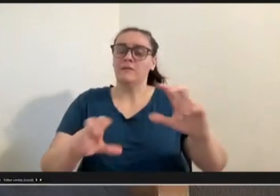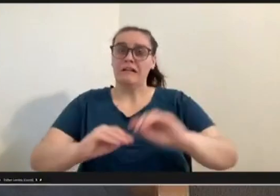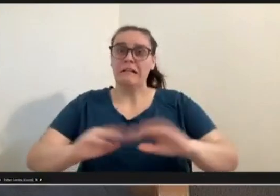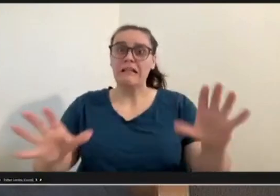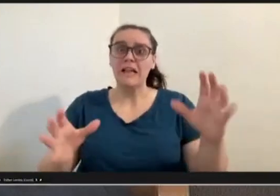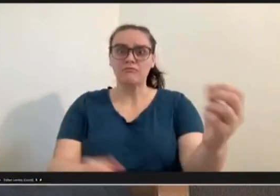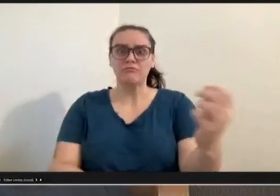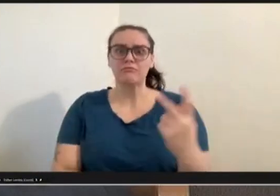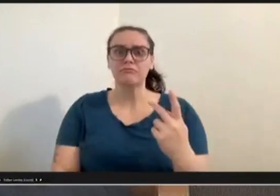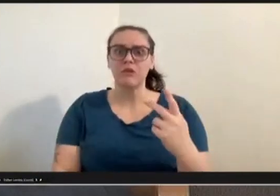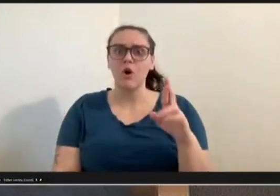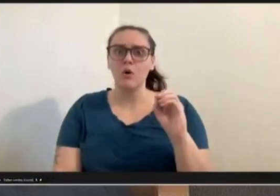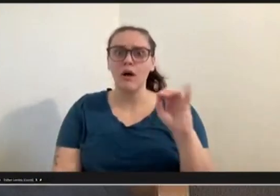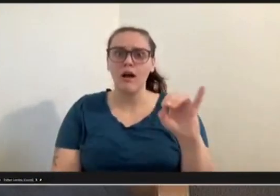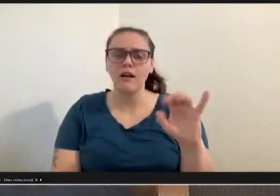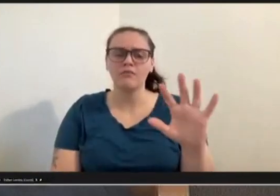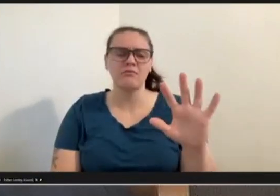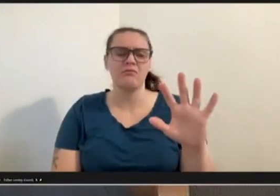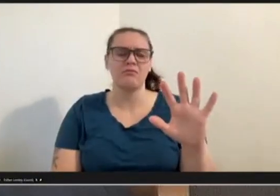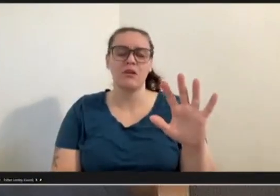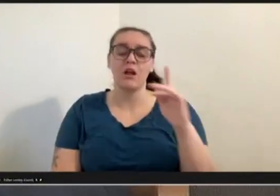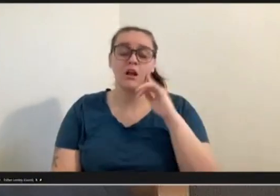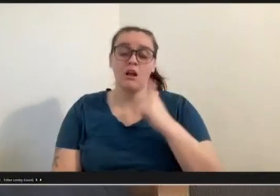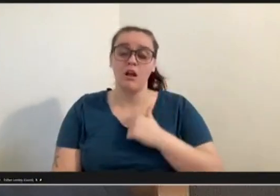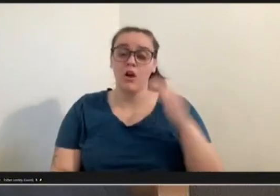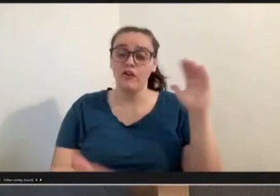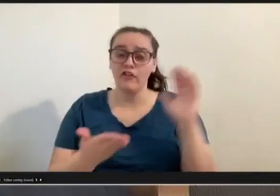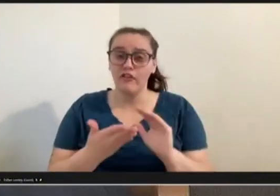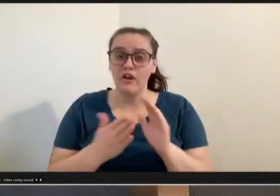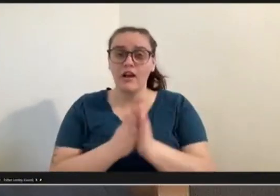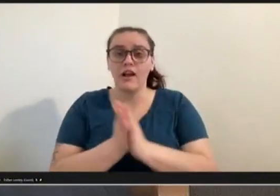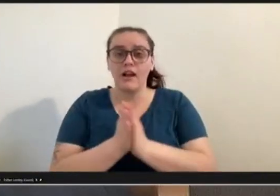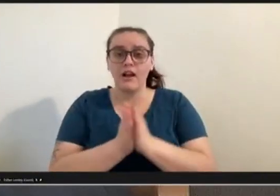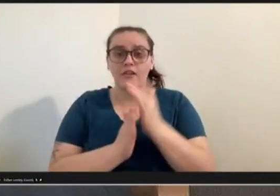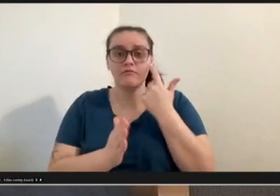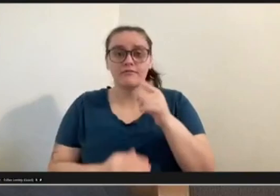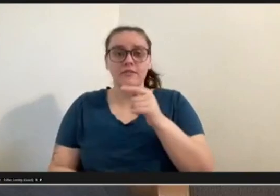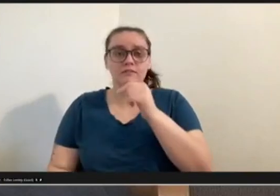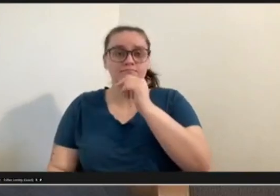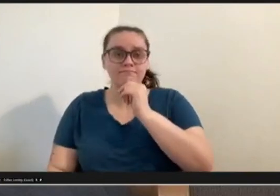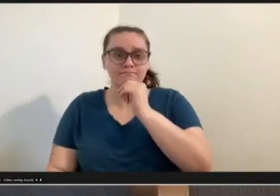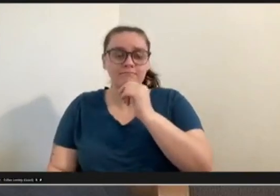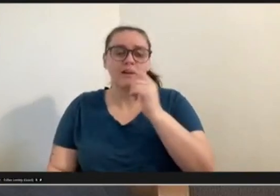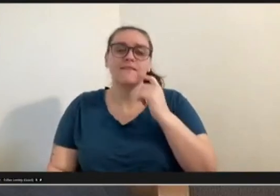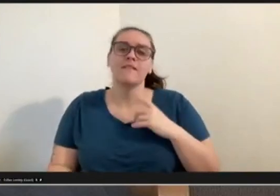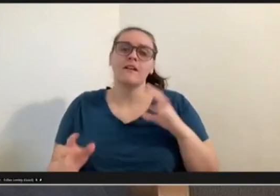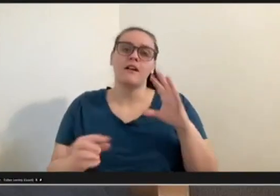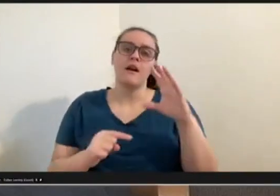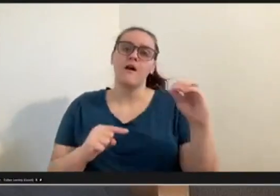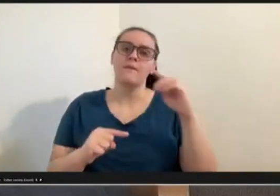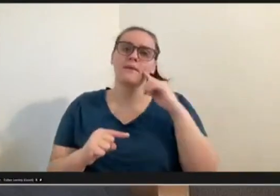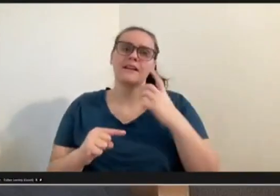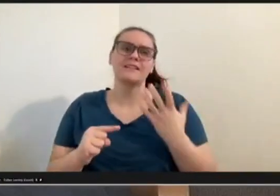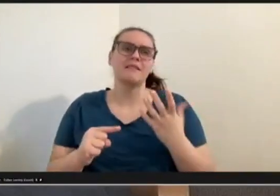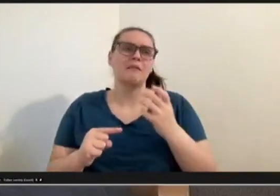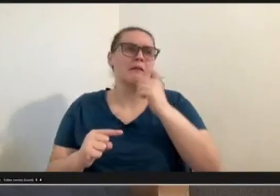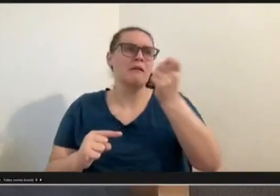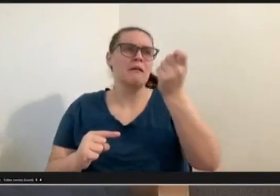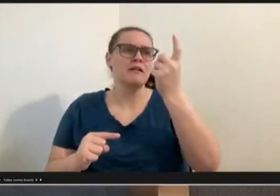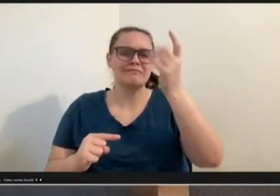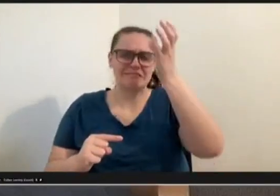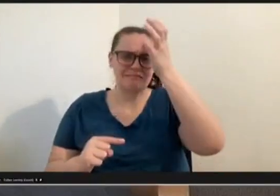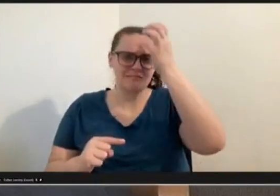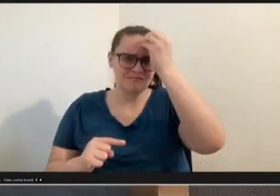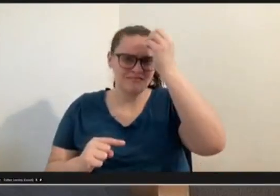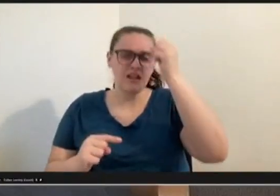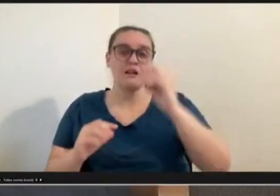more, slashing the incentives for private companies by removing 40% of the benefit makes little sense when the program has